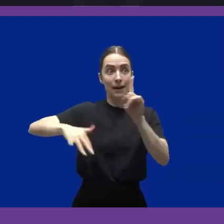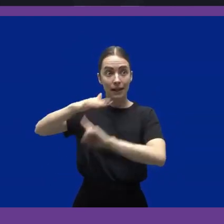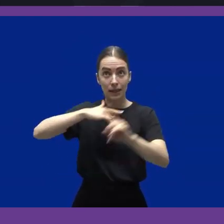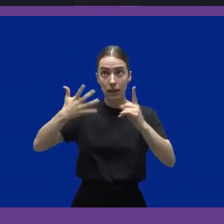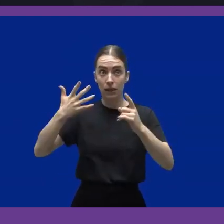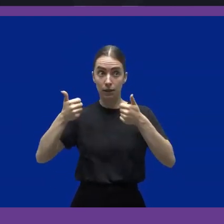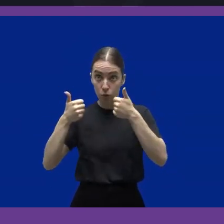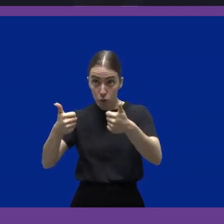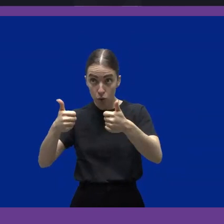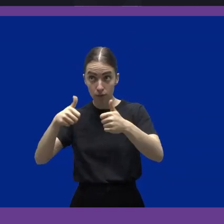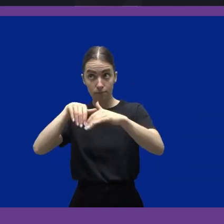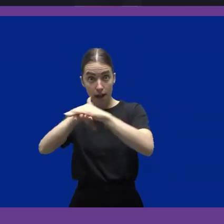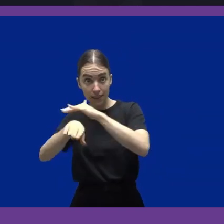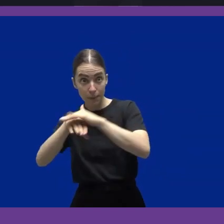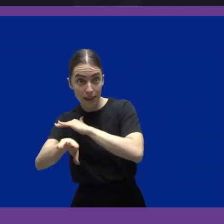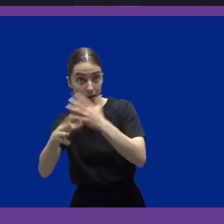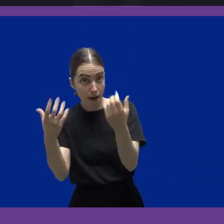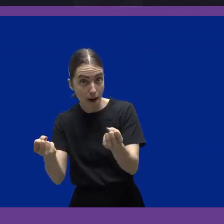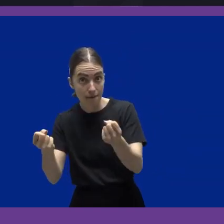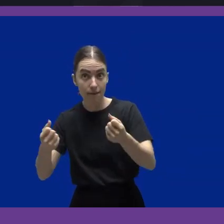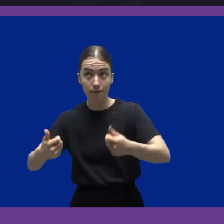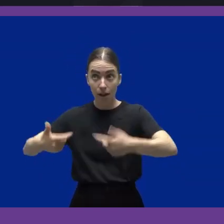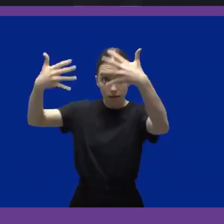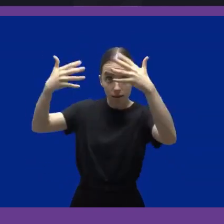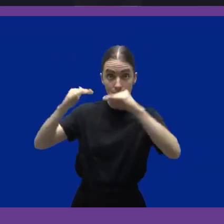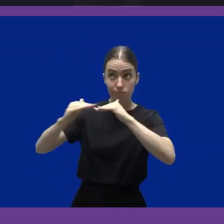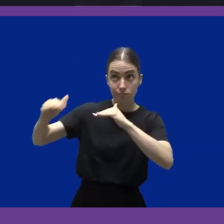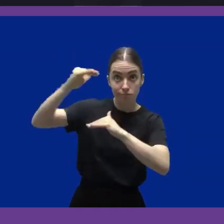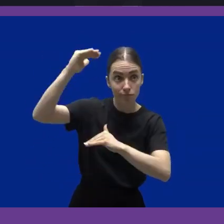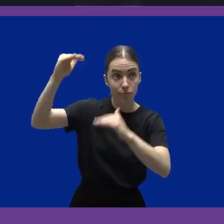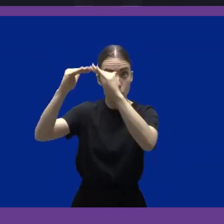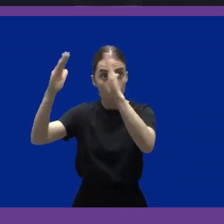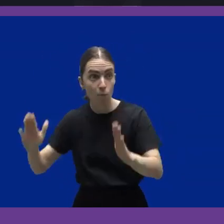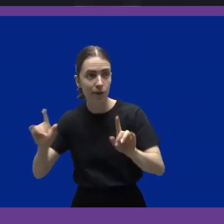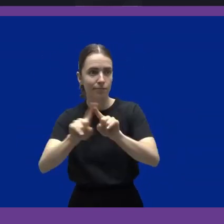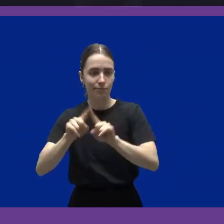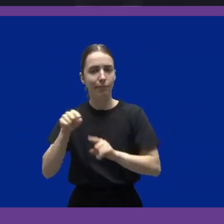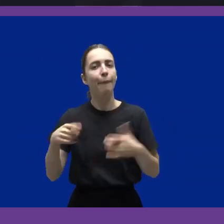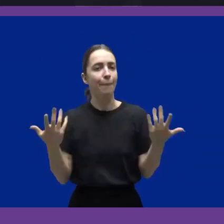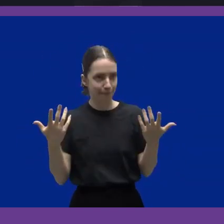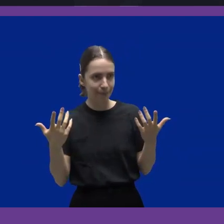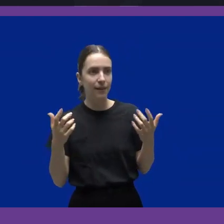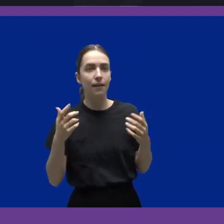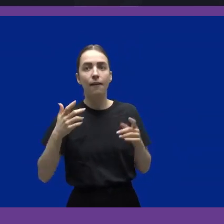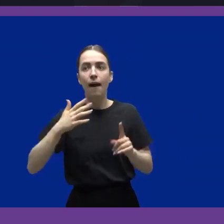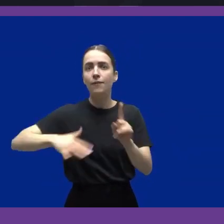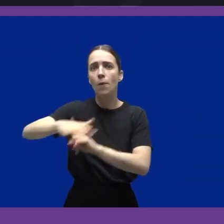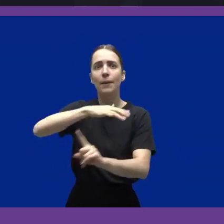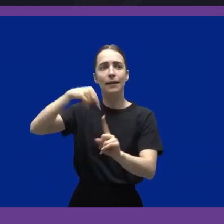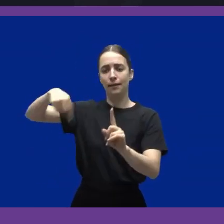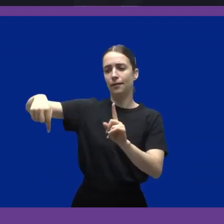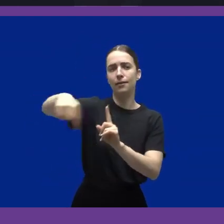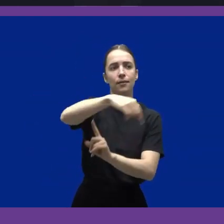may decide in the light of national conditions that the built environment used by clients of services covered by this directive shall